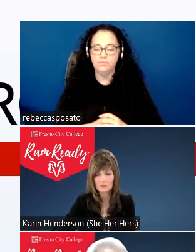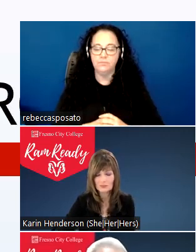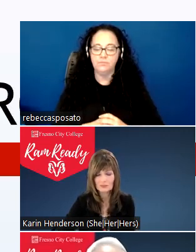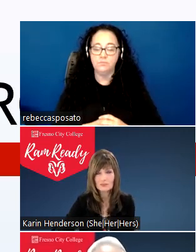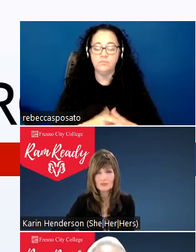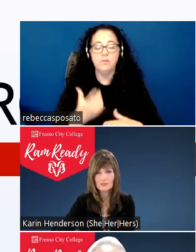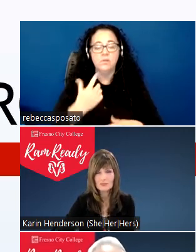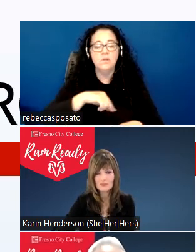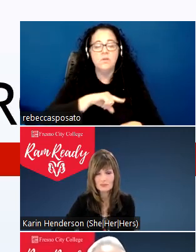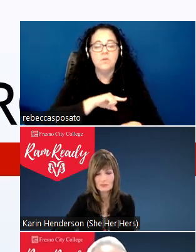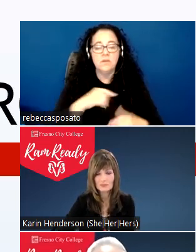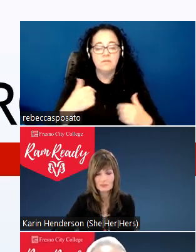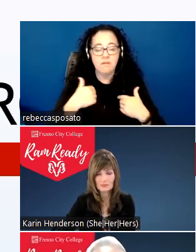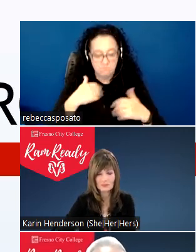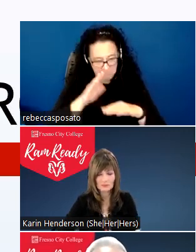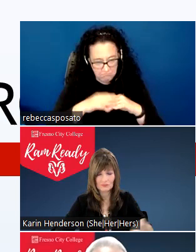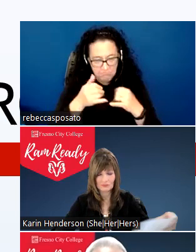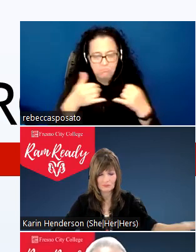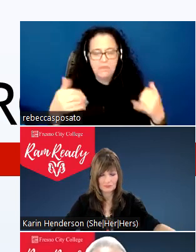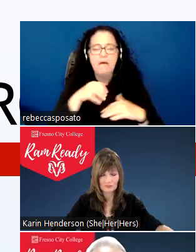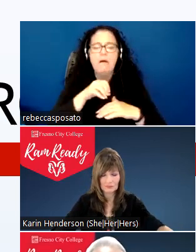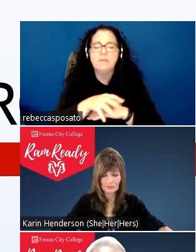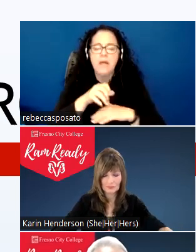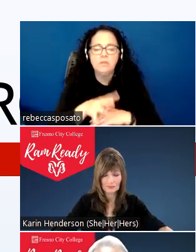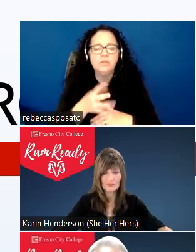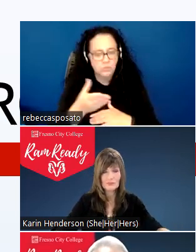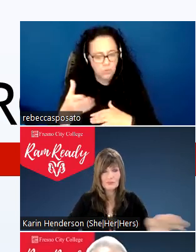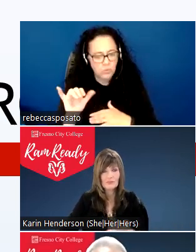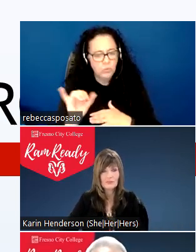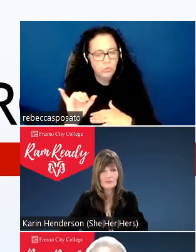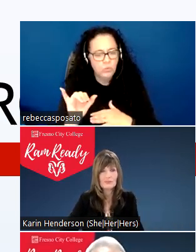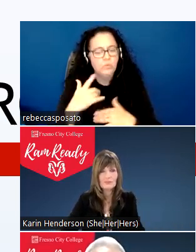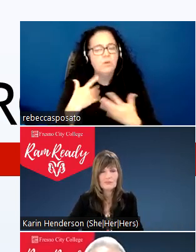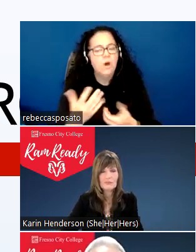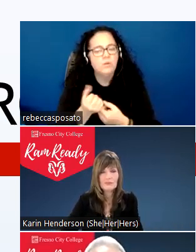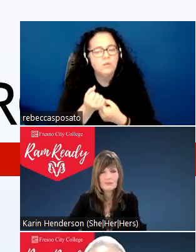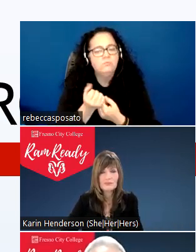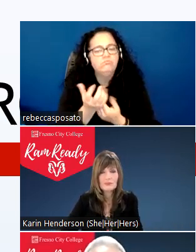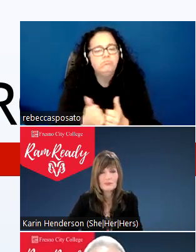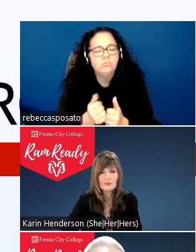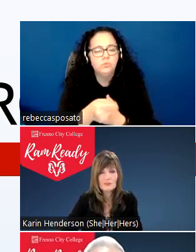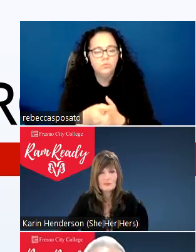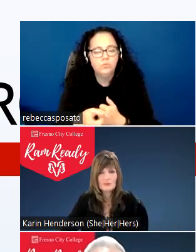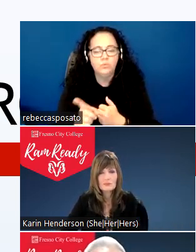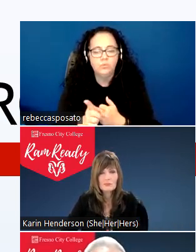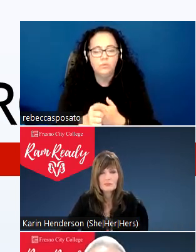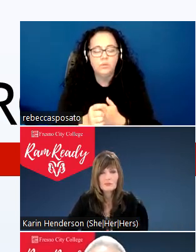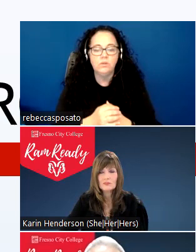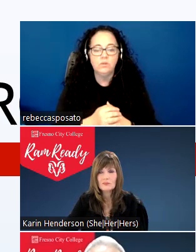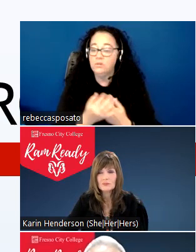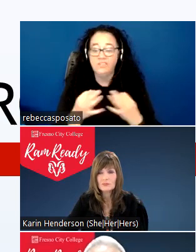We have online counseling resources that we'd like to share with you. Um, they're